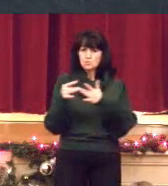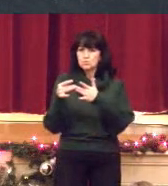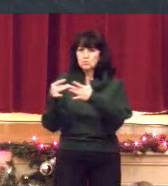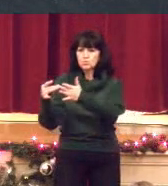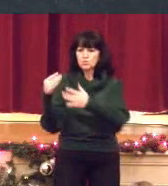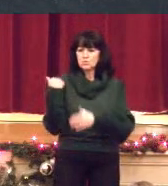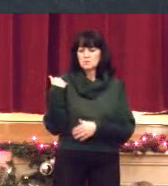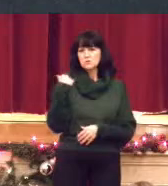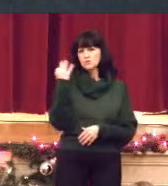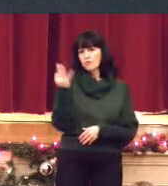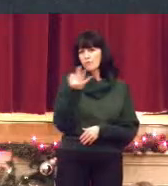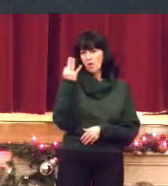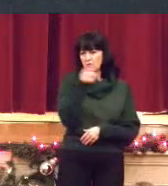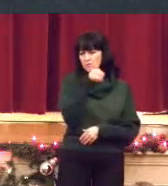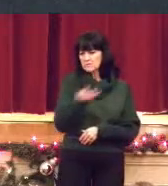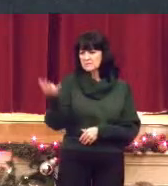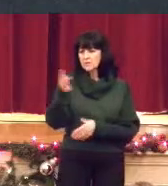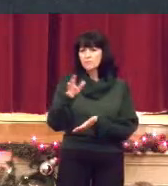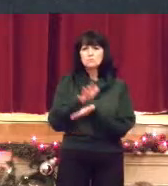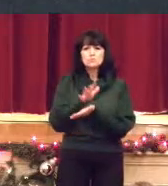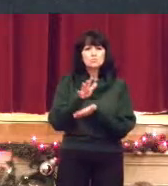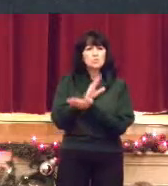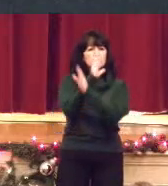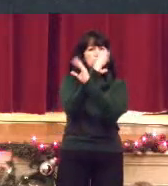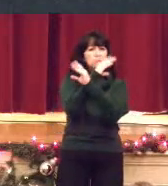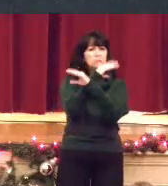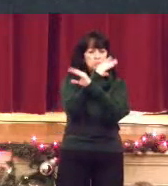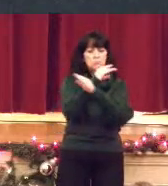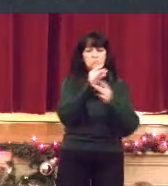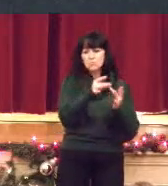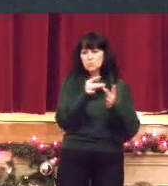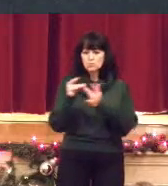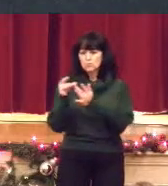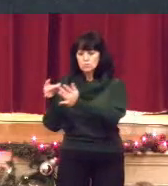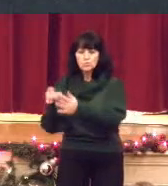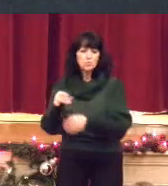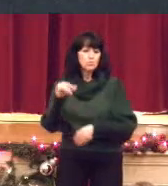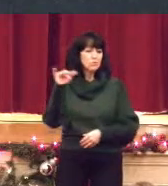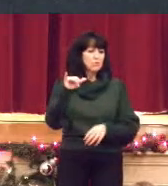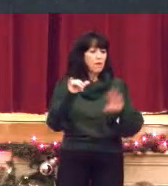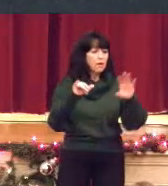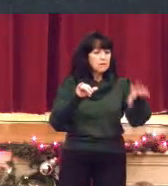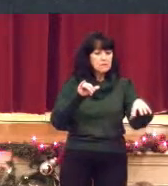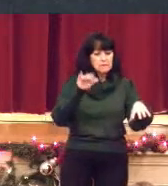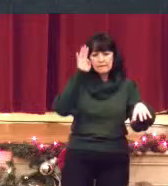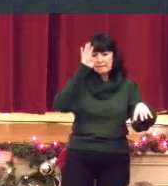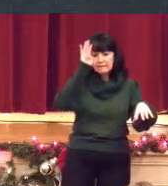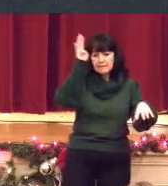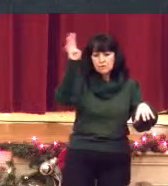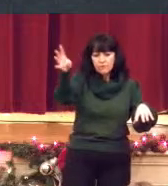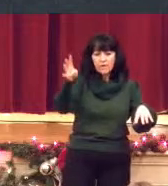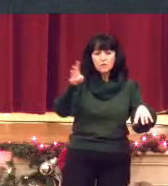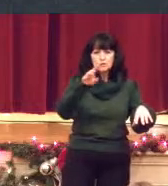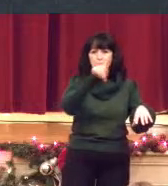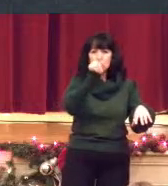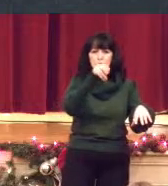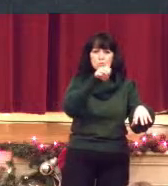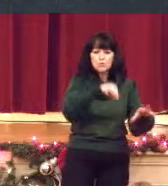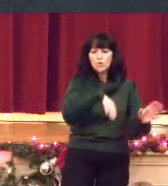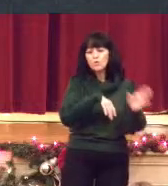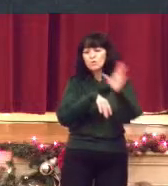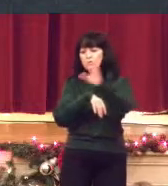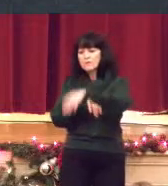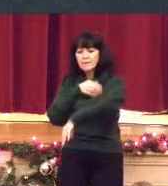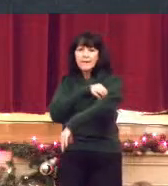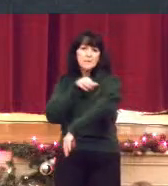have participated in some kind of version of this, whether it's an innovation zone or empowerment zone. And one of the things that they talked about